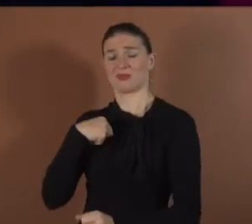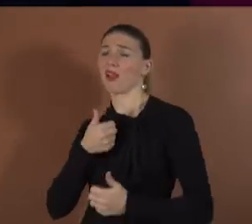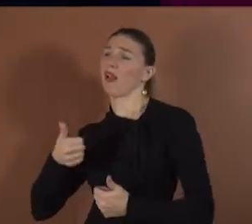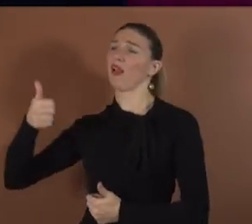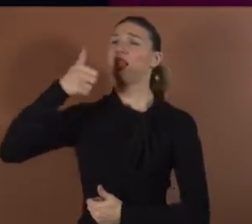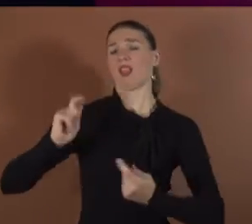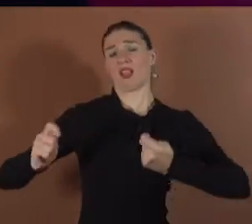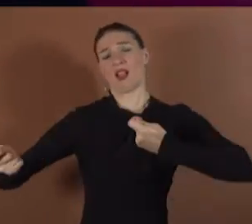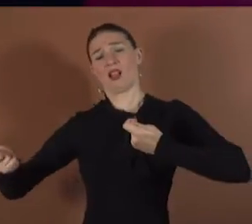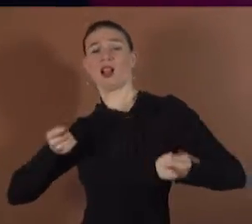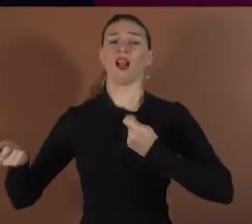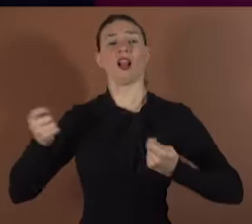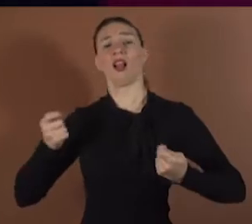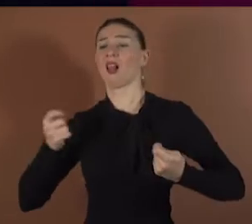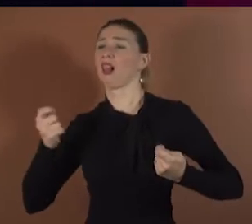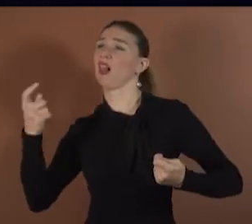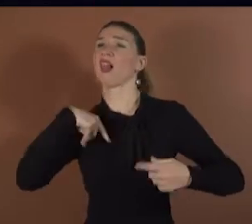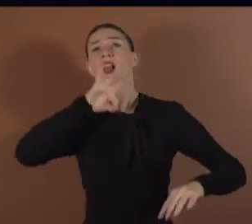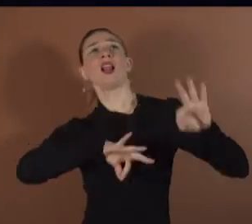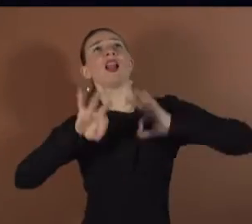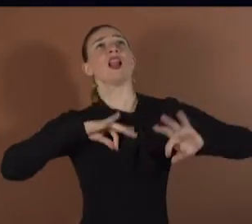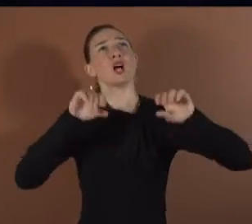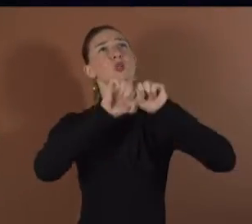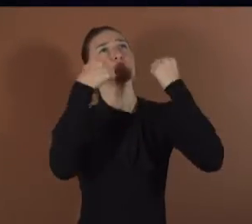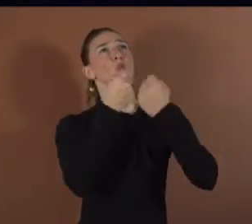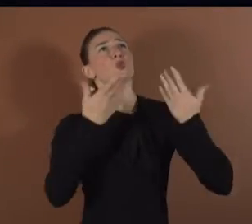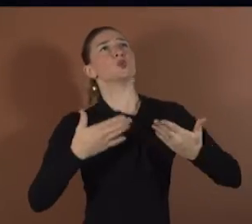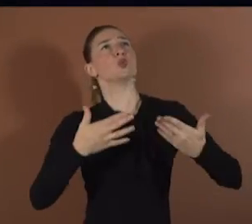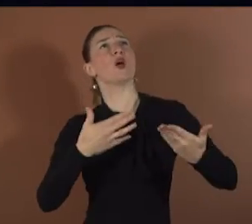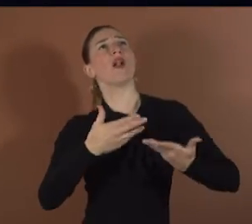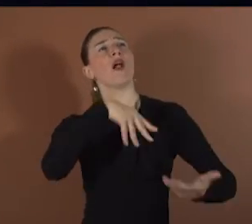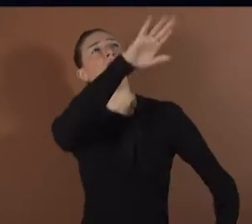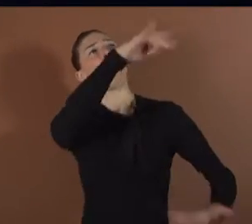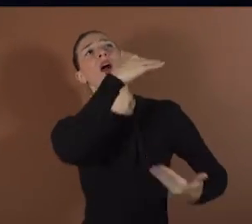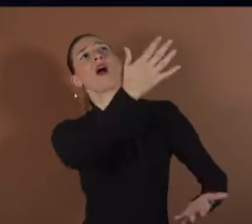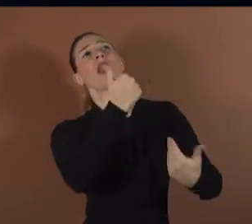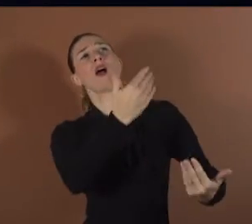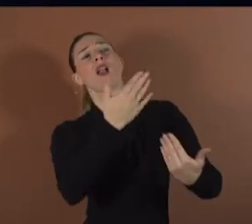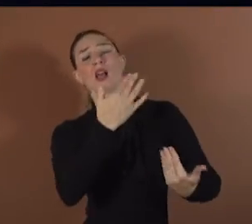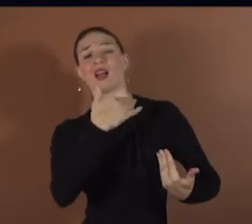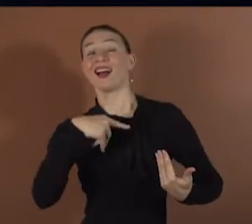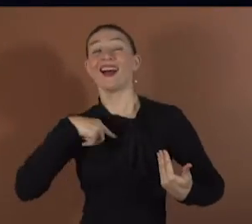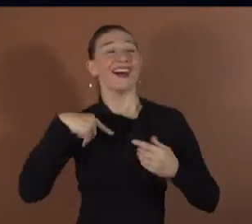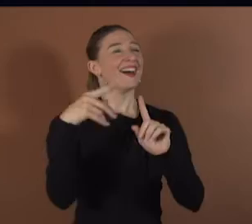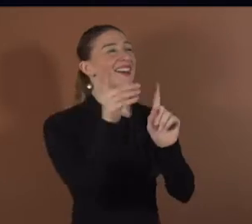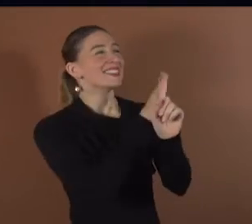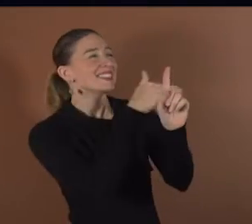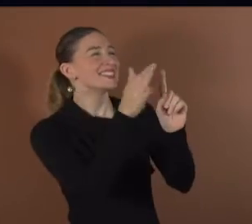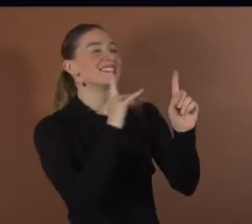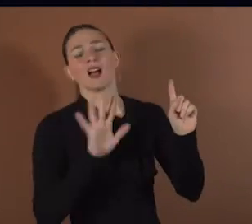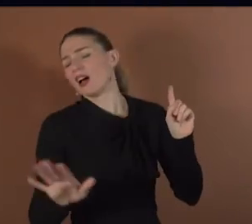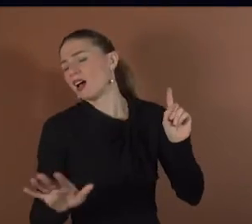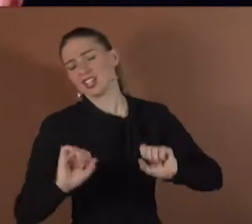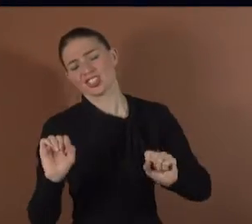benefit disproportionately from the current social order is to convince people to believe that change is impossible.